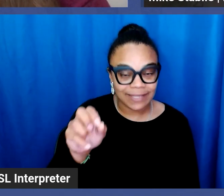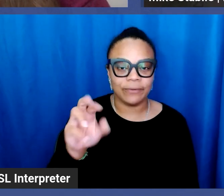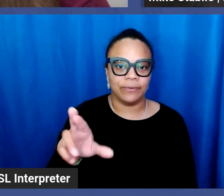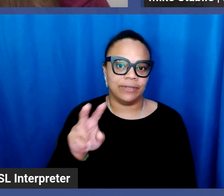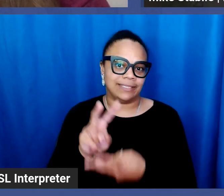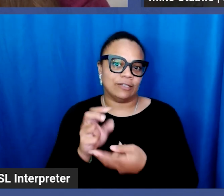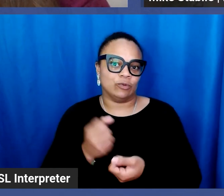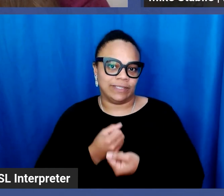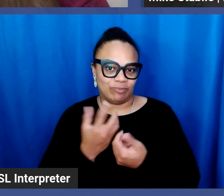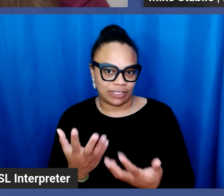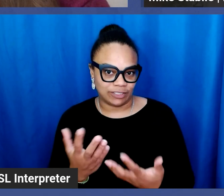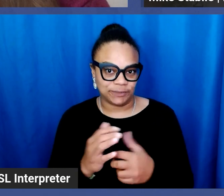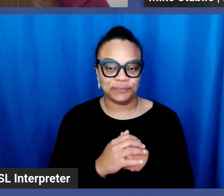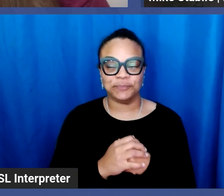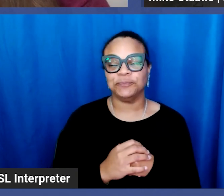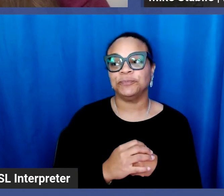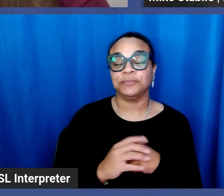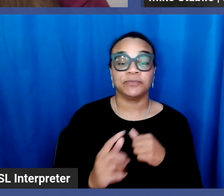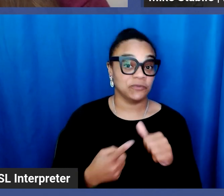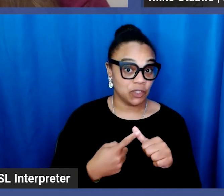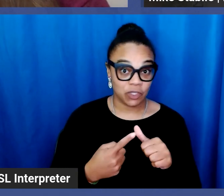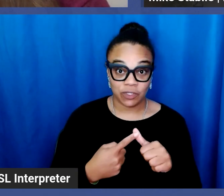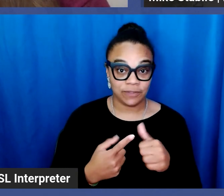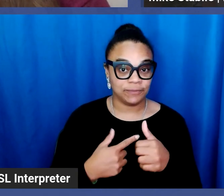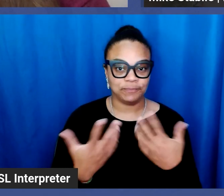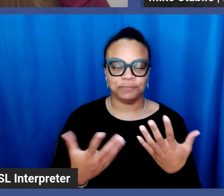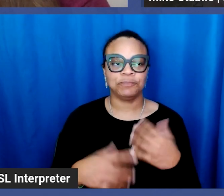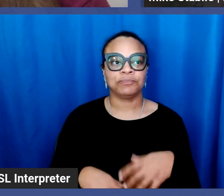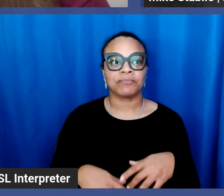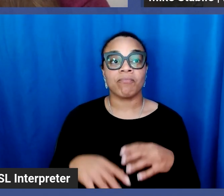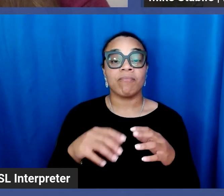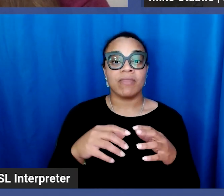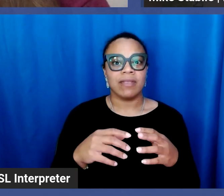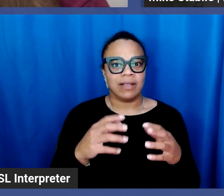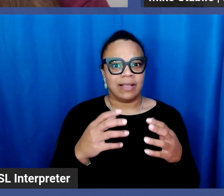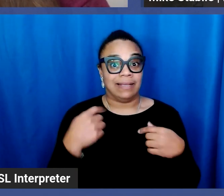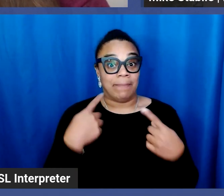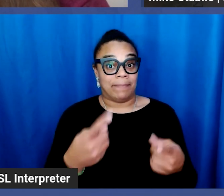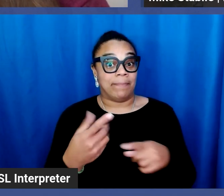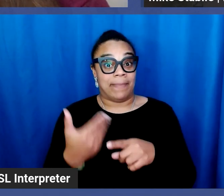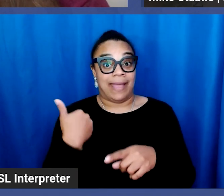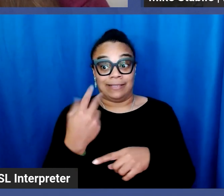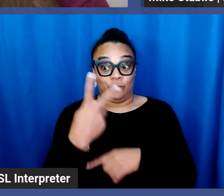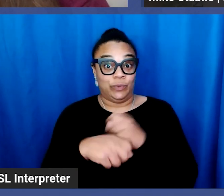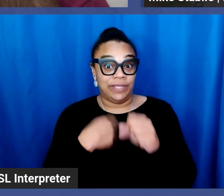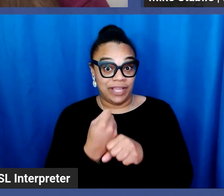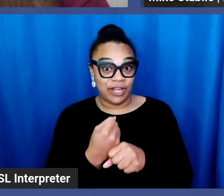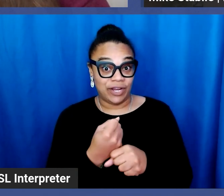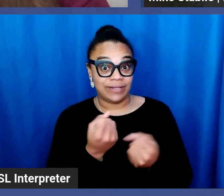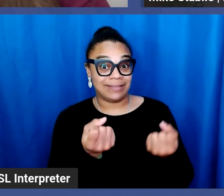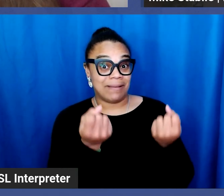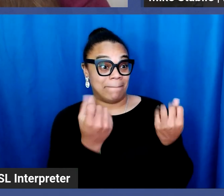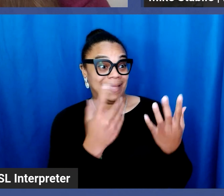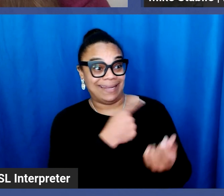first is that states for the past 2 years have really focused on